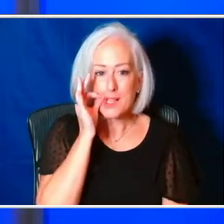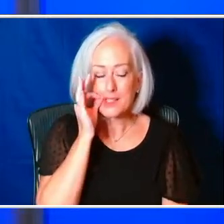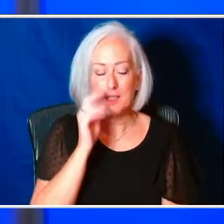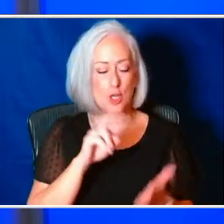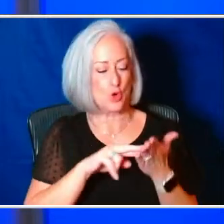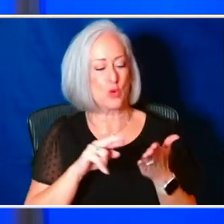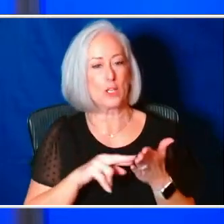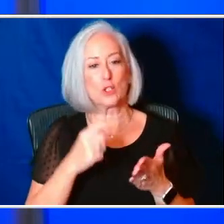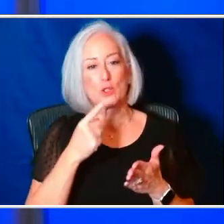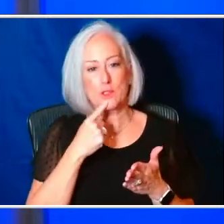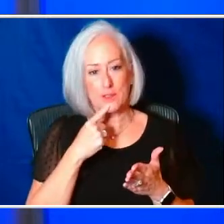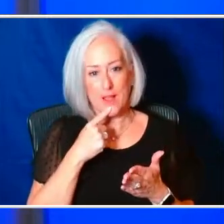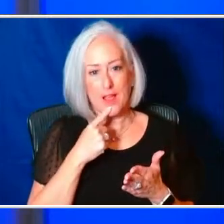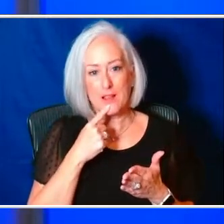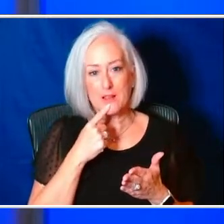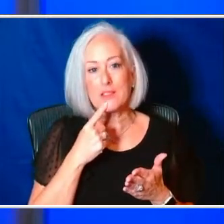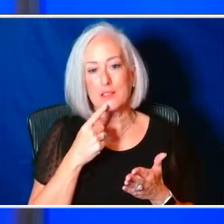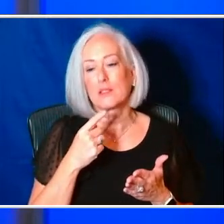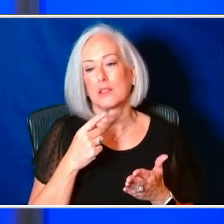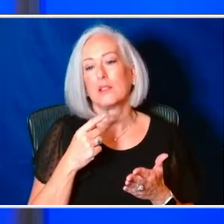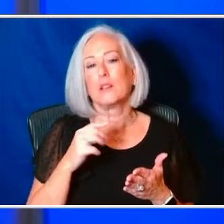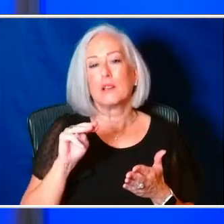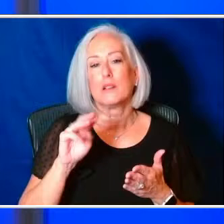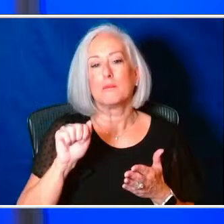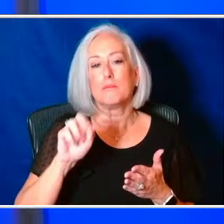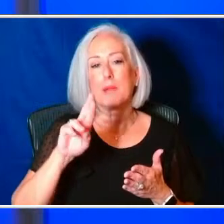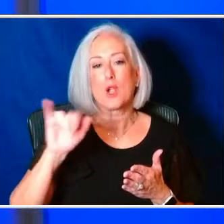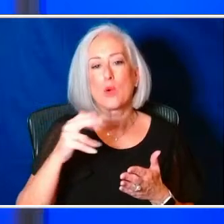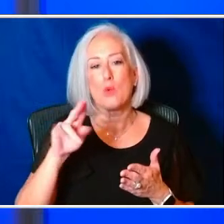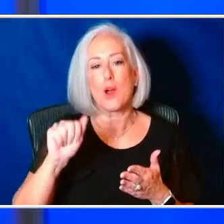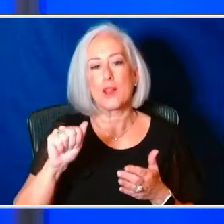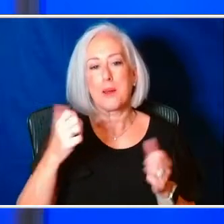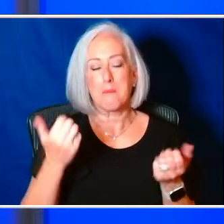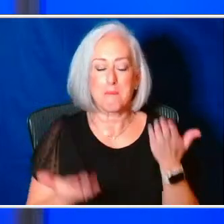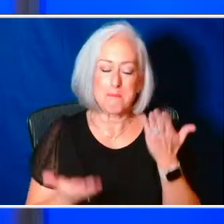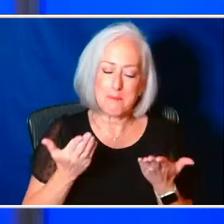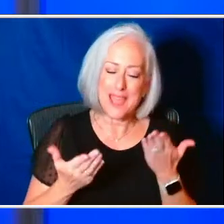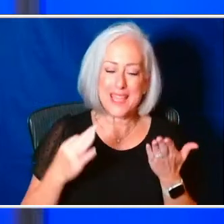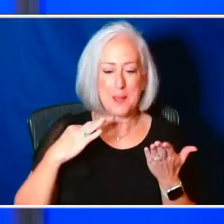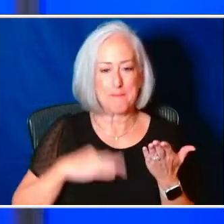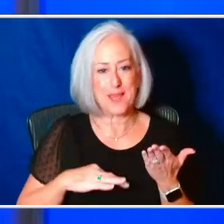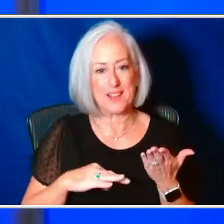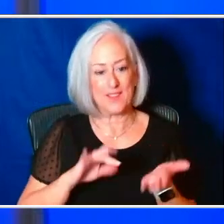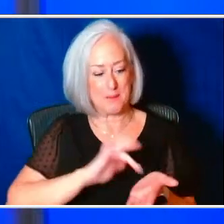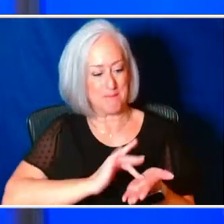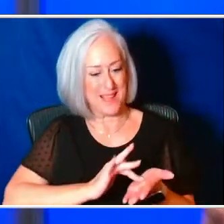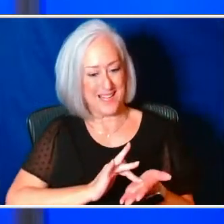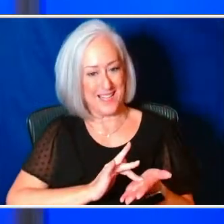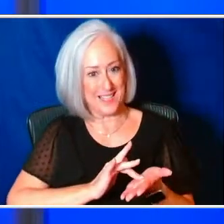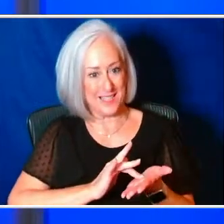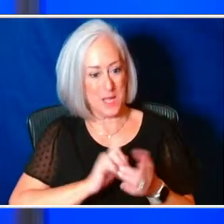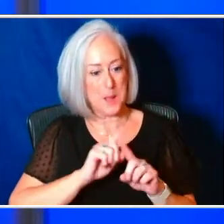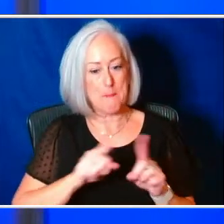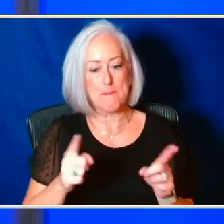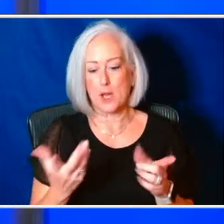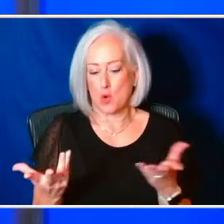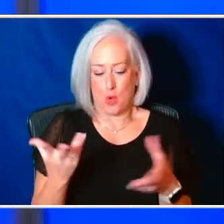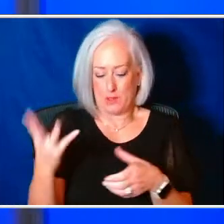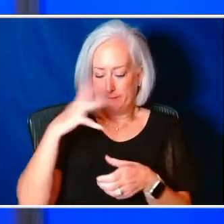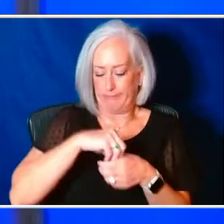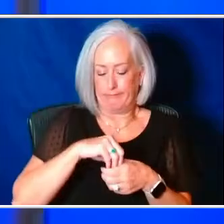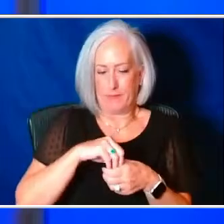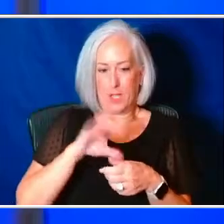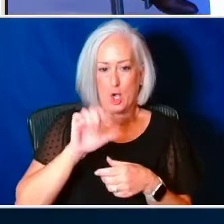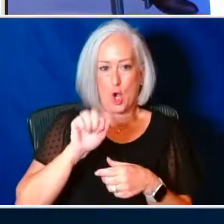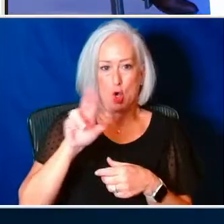have some medical beneficial effect, but I think we still don't know what are the potential carcinogens that might be in those. Yeah, I